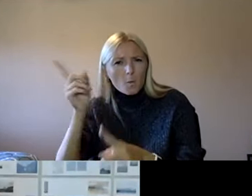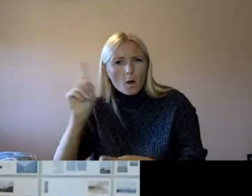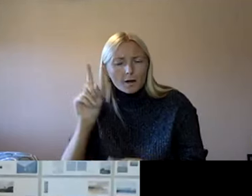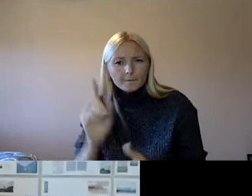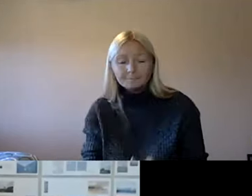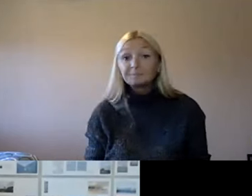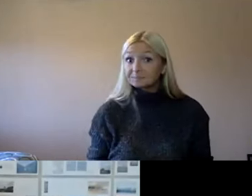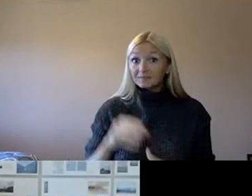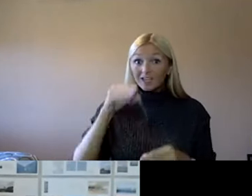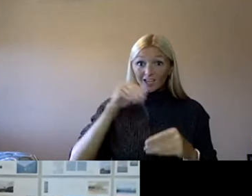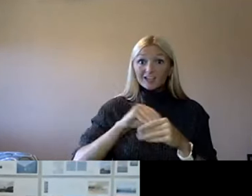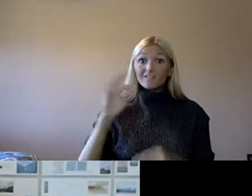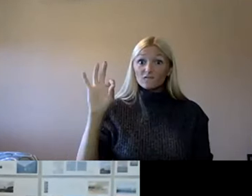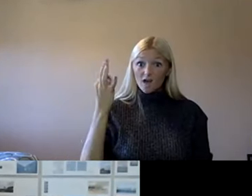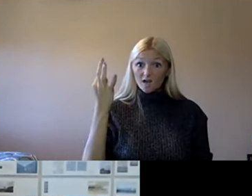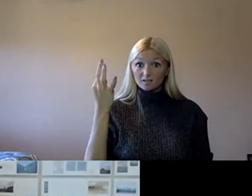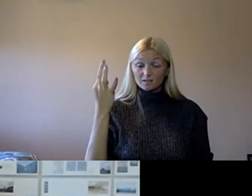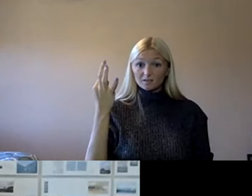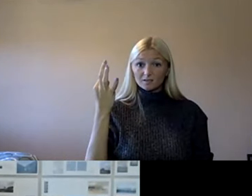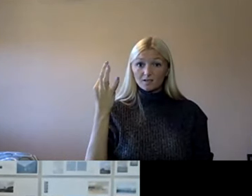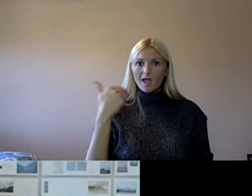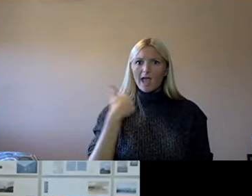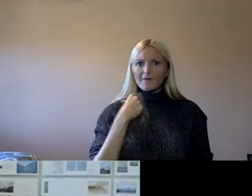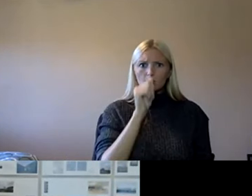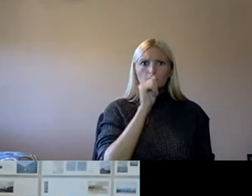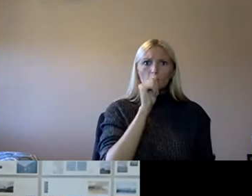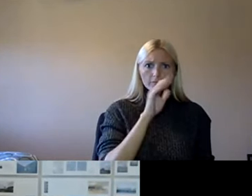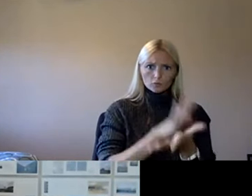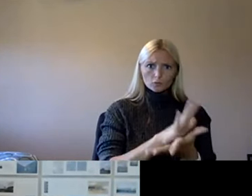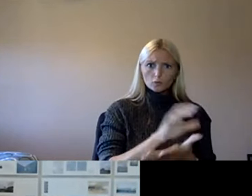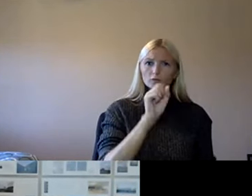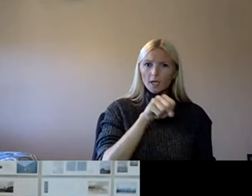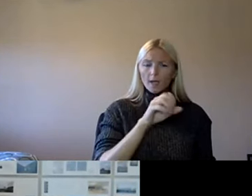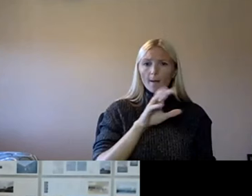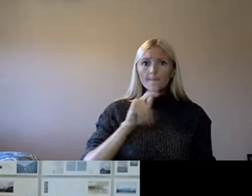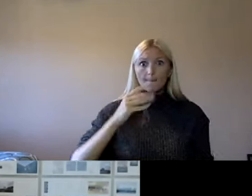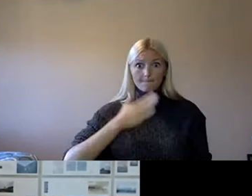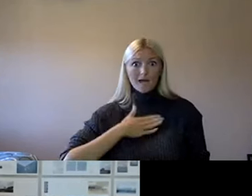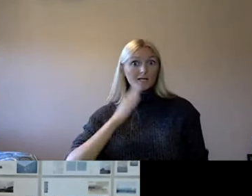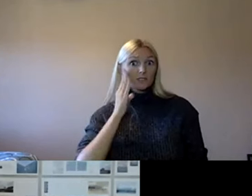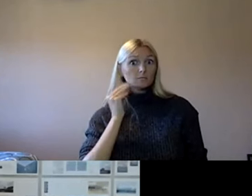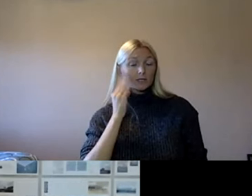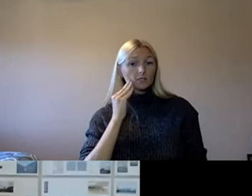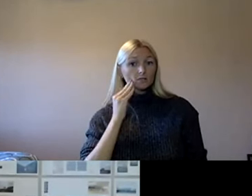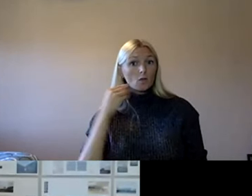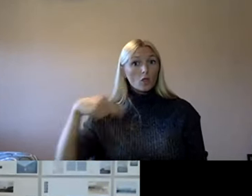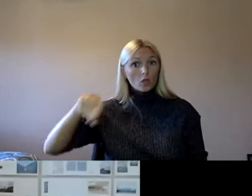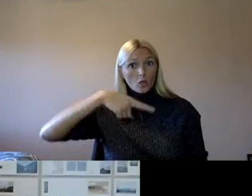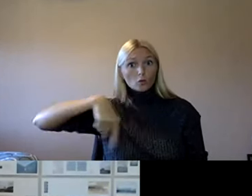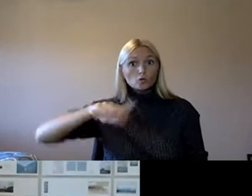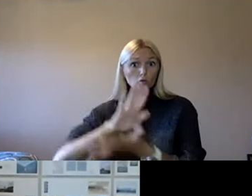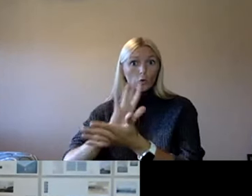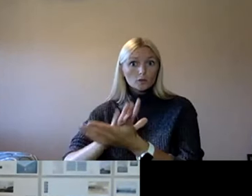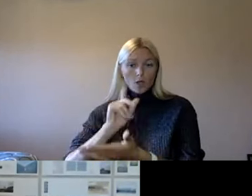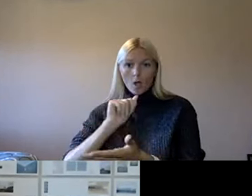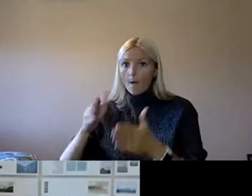In France, there are private schools, but in the cases that I showed you, they are all public.